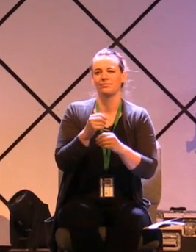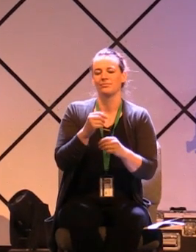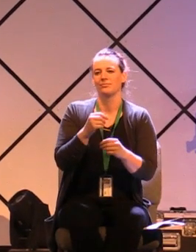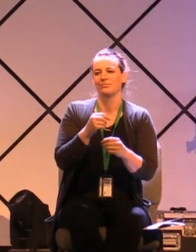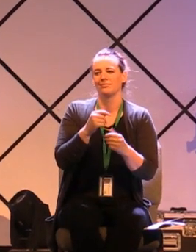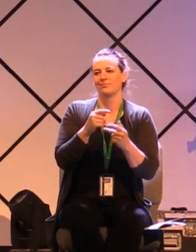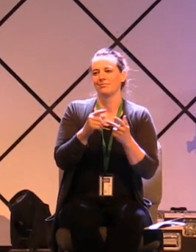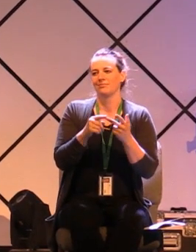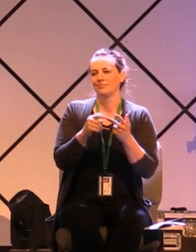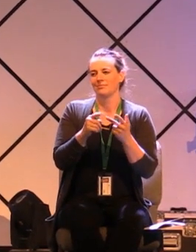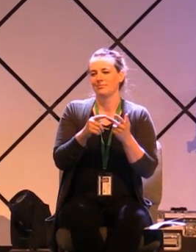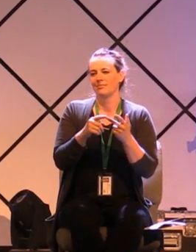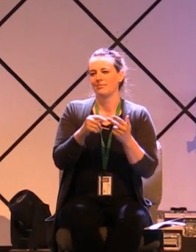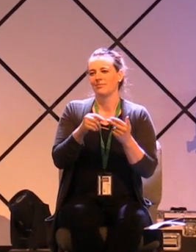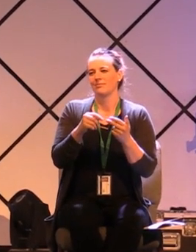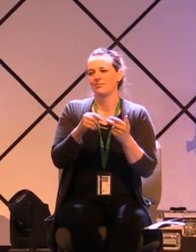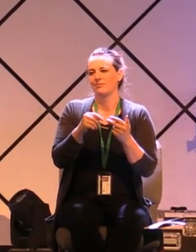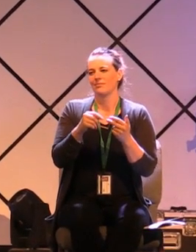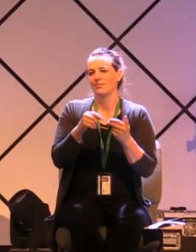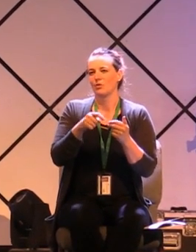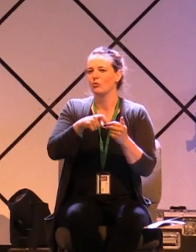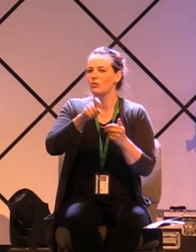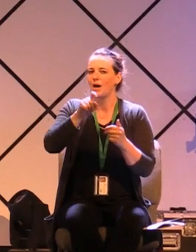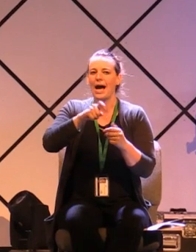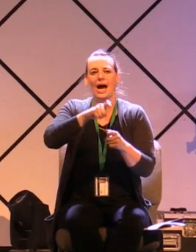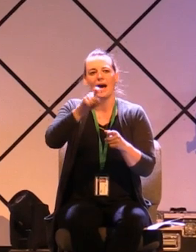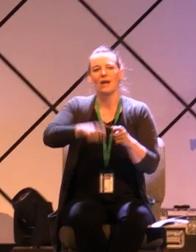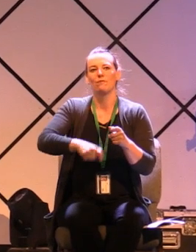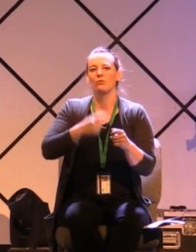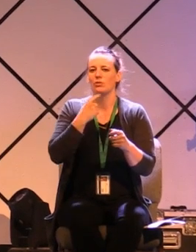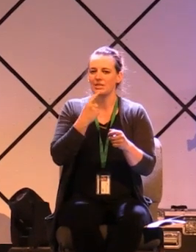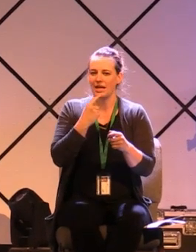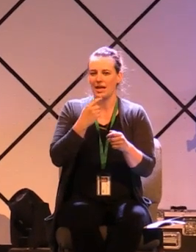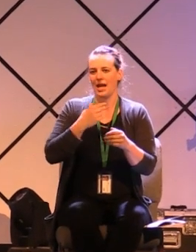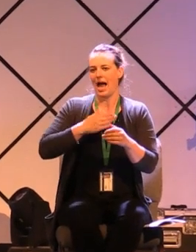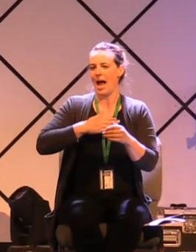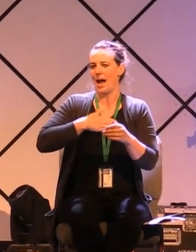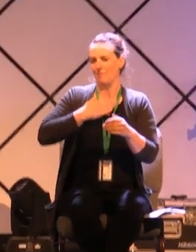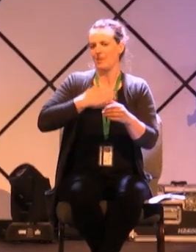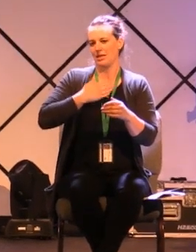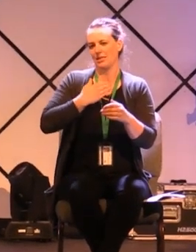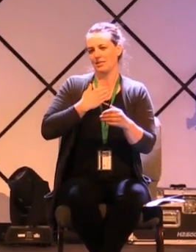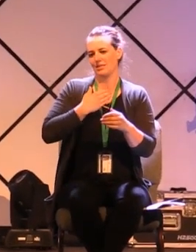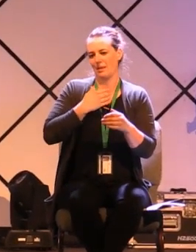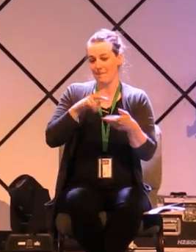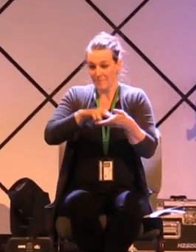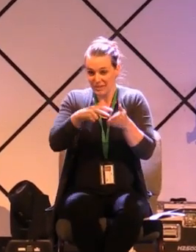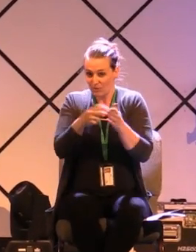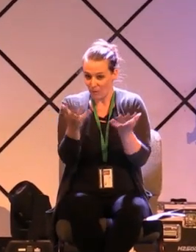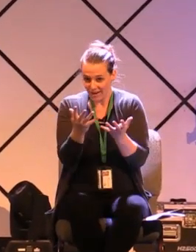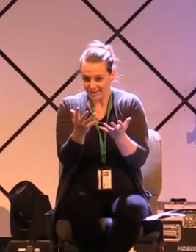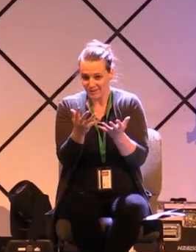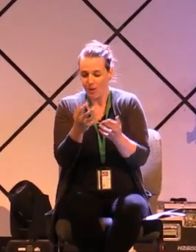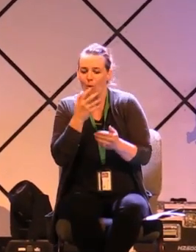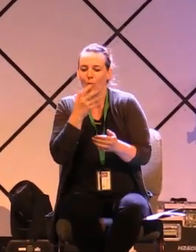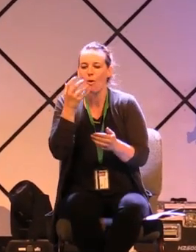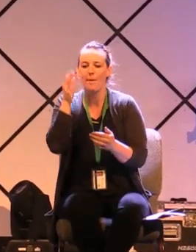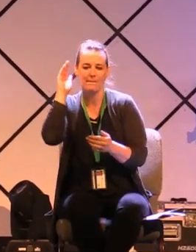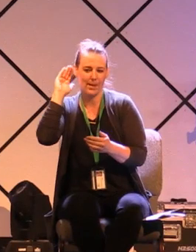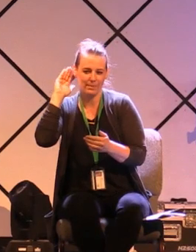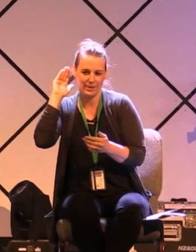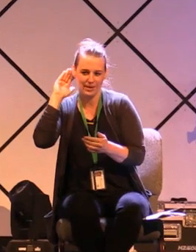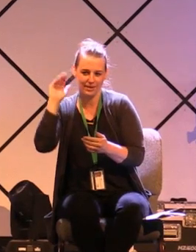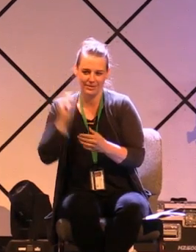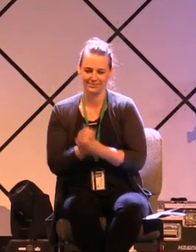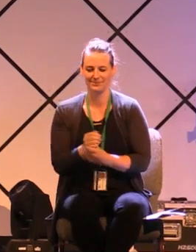canine." And of course, you have to say, quote, "Happiness is a warm puppy." Yes, you have to do